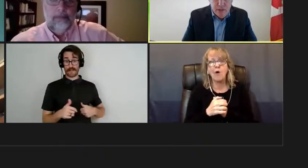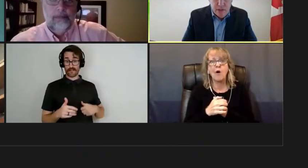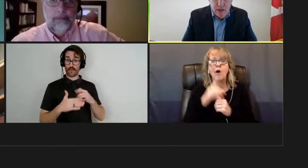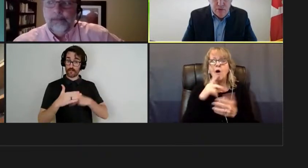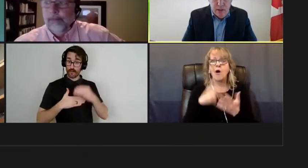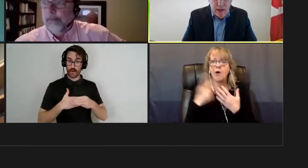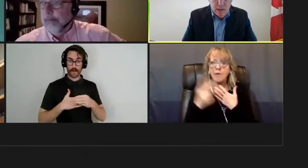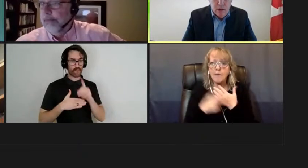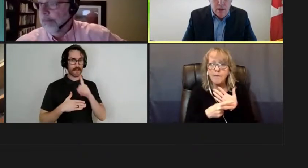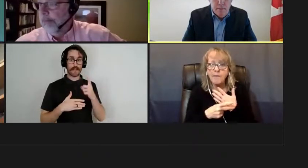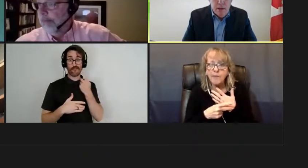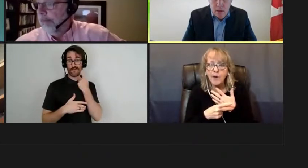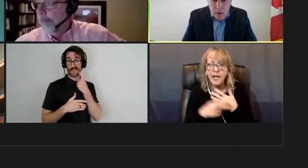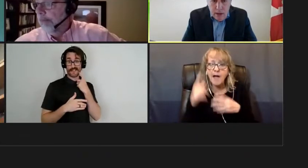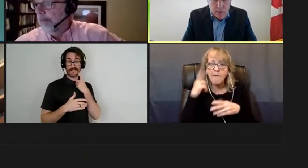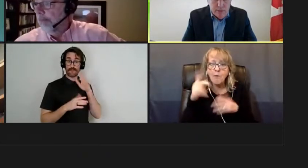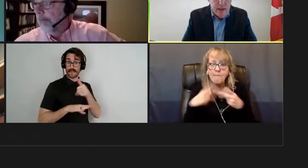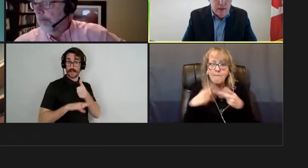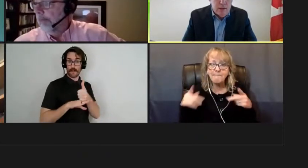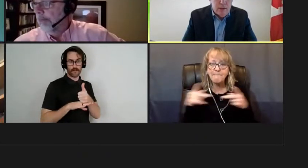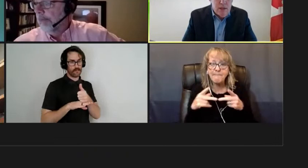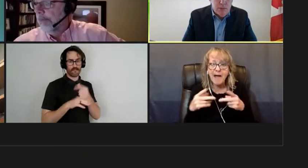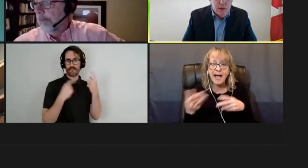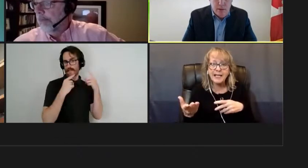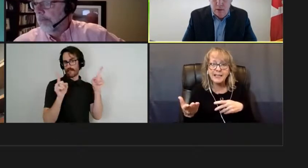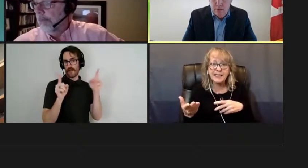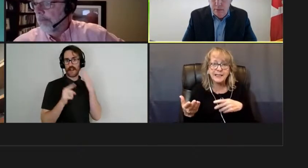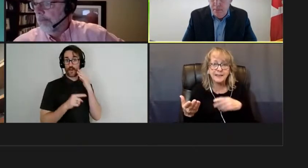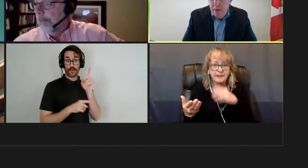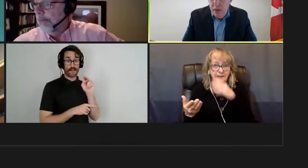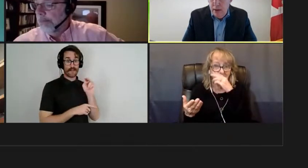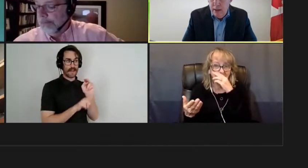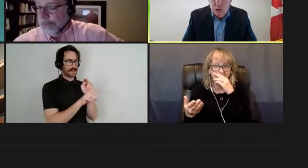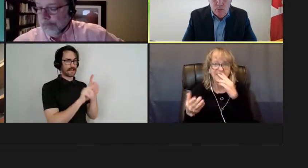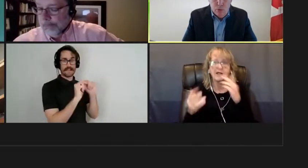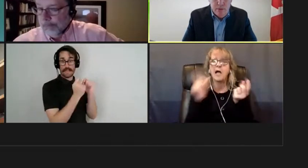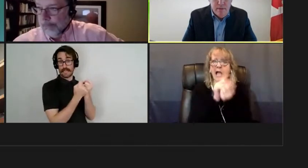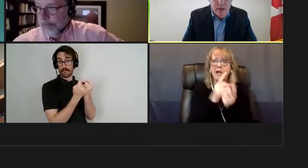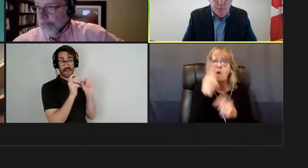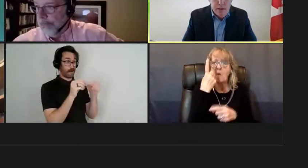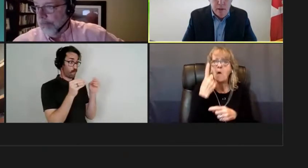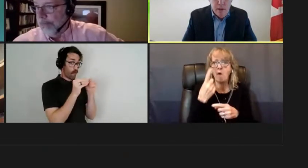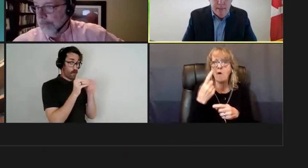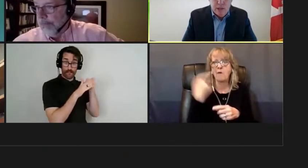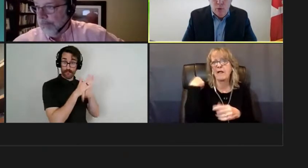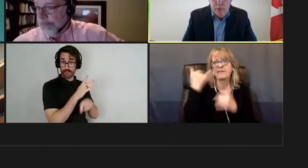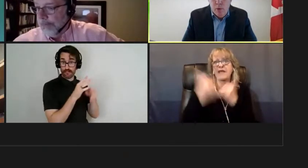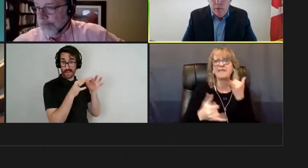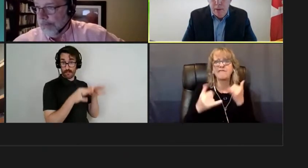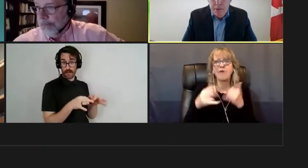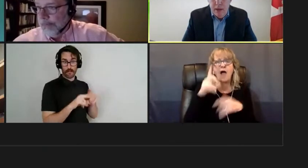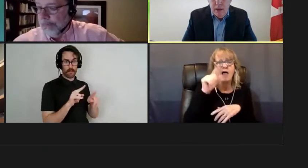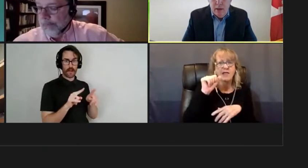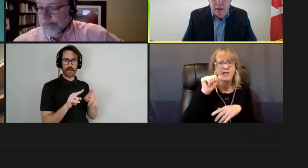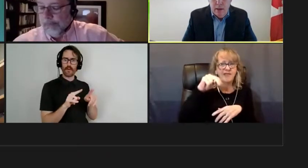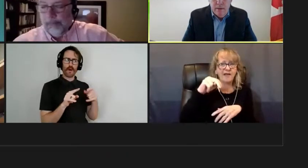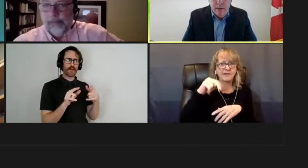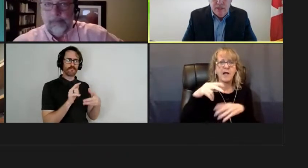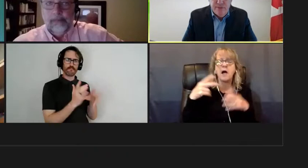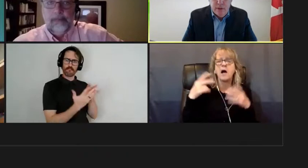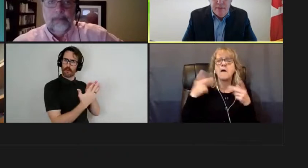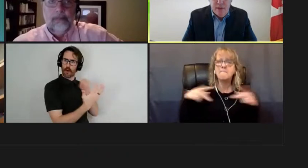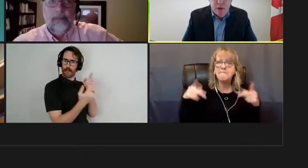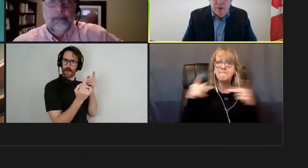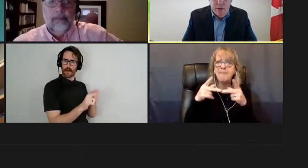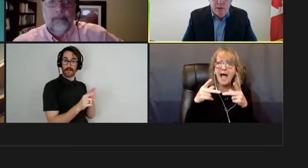very successful last time, and I know Dan and his team's on here, but maybe he can answer more details, but that's why we want to replicate it. It does